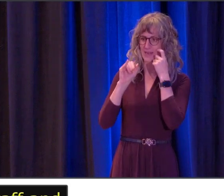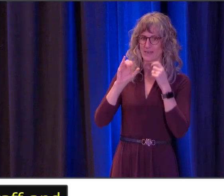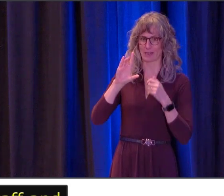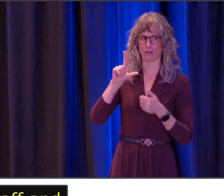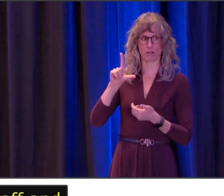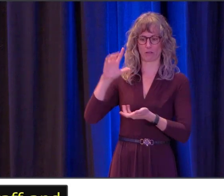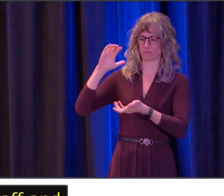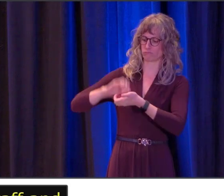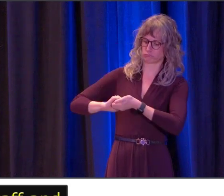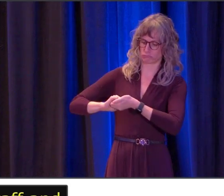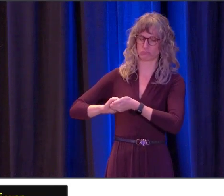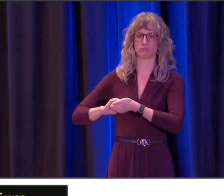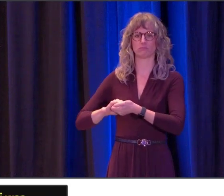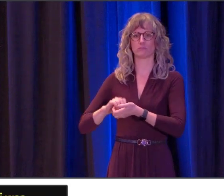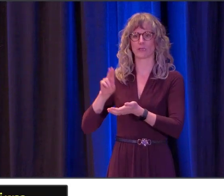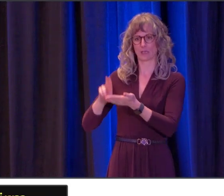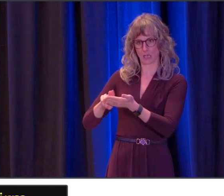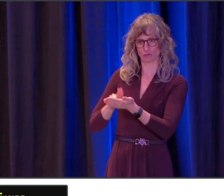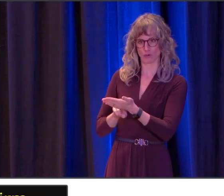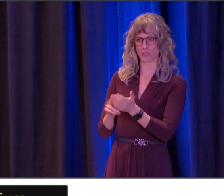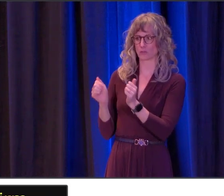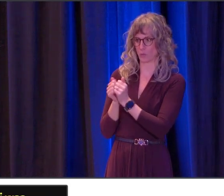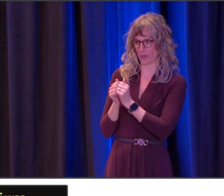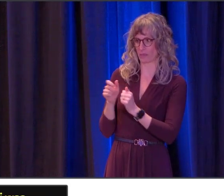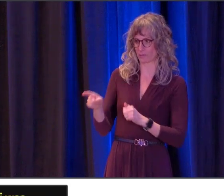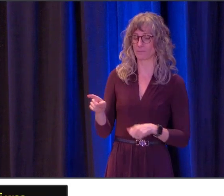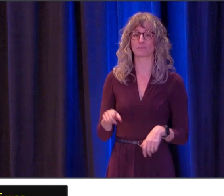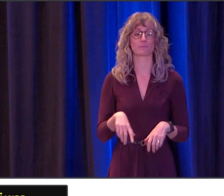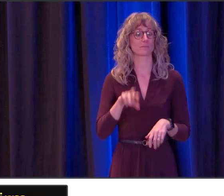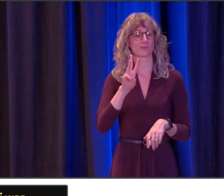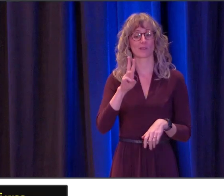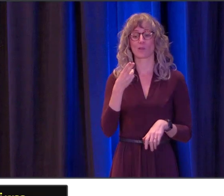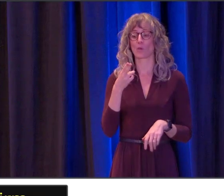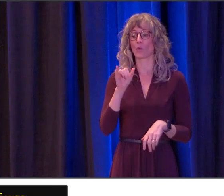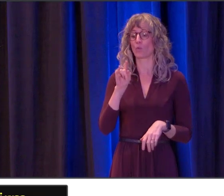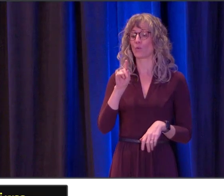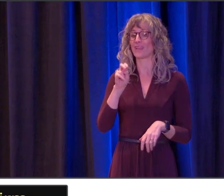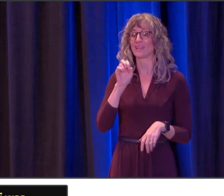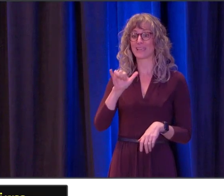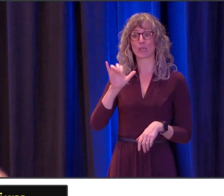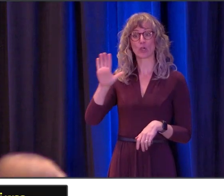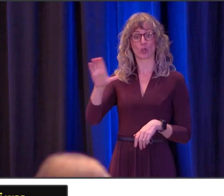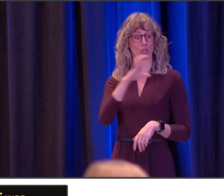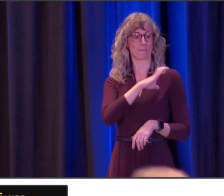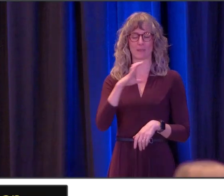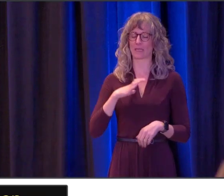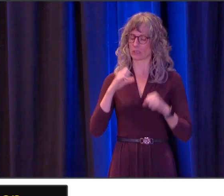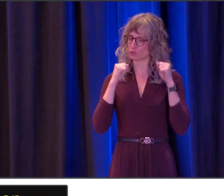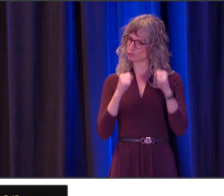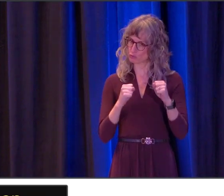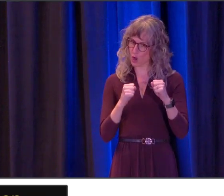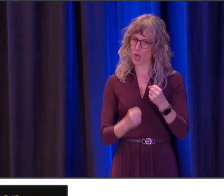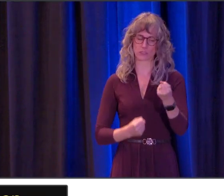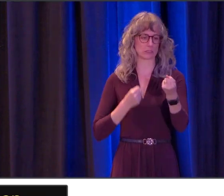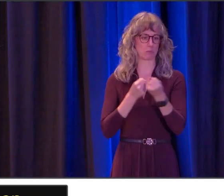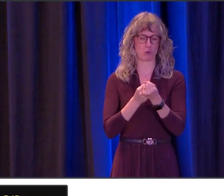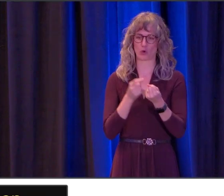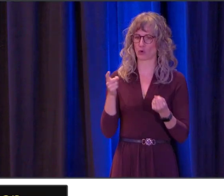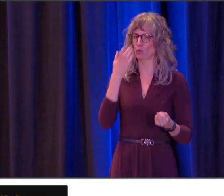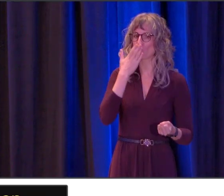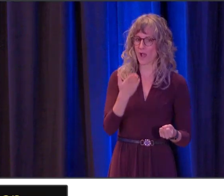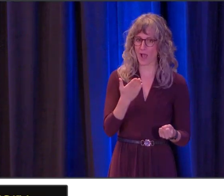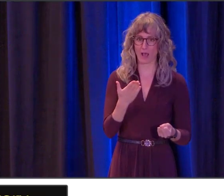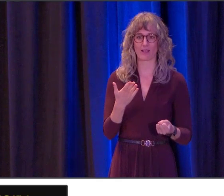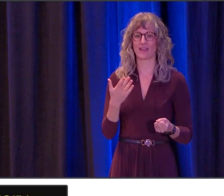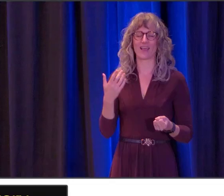with. That Whitney has a very strong committee and support, and I wish her well, even though they're not going to